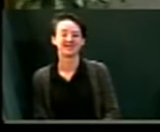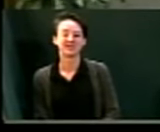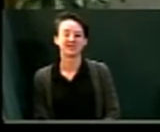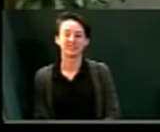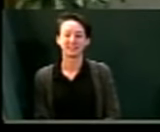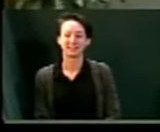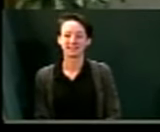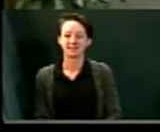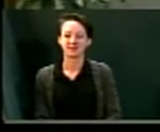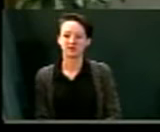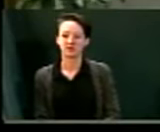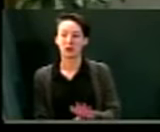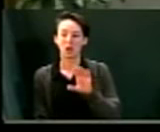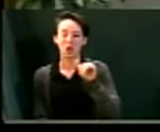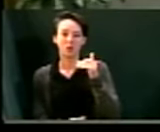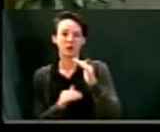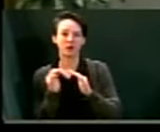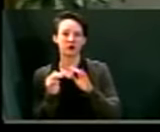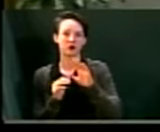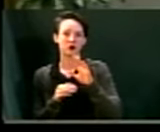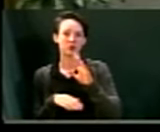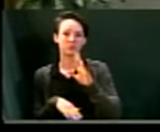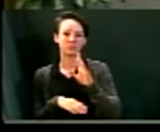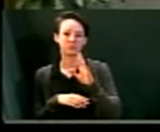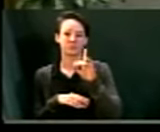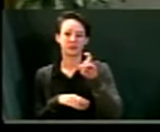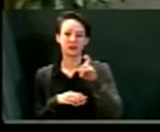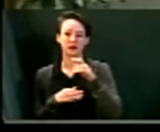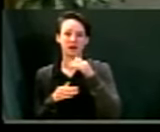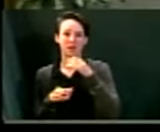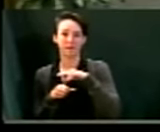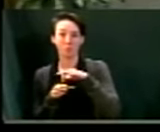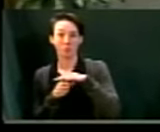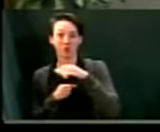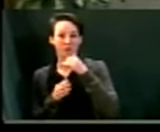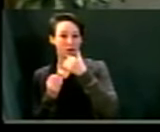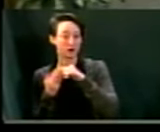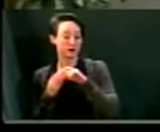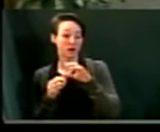Hey, other than the call meeting to vote on the letter, there's nothing else for me to vote on.